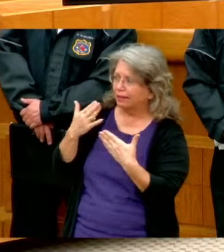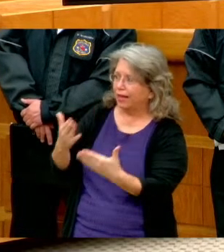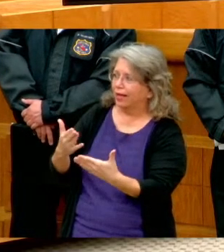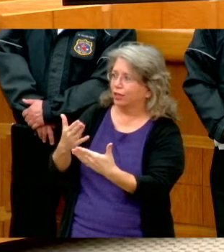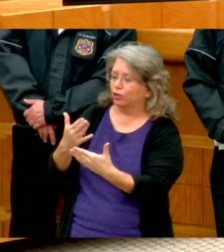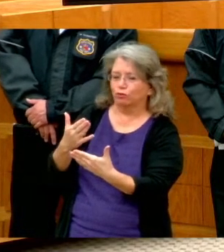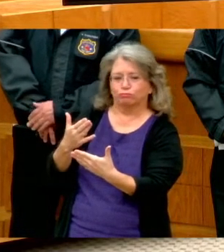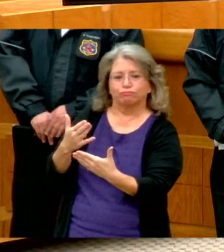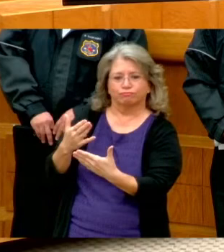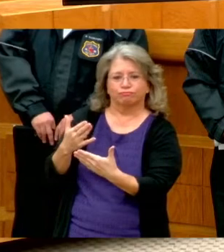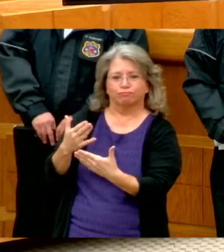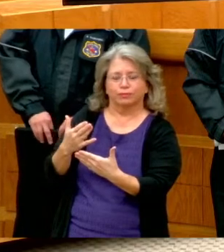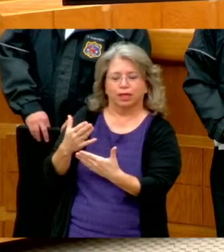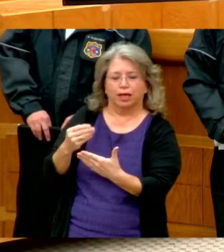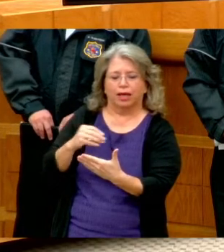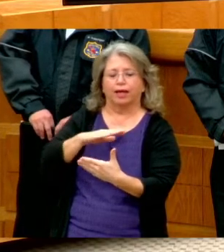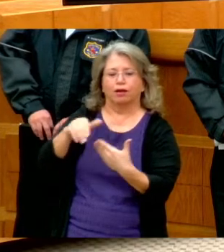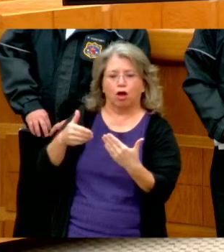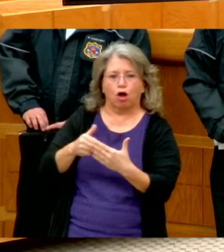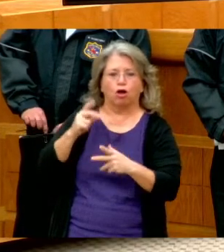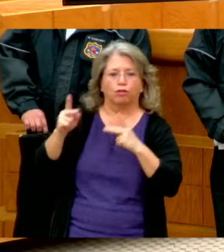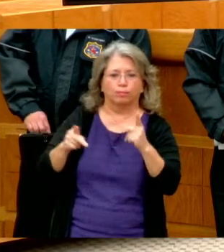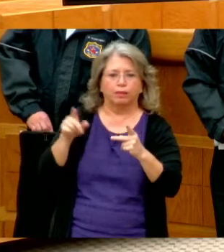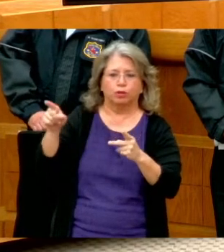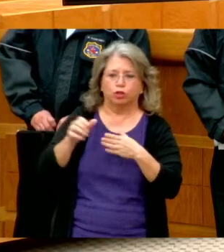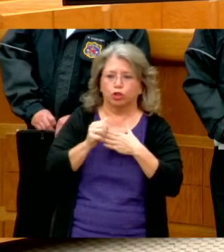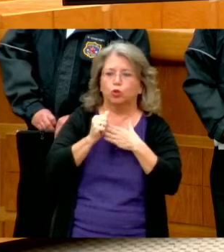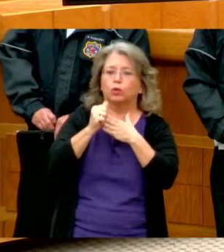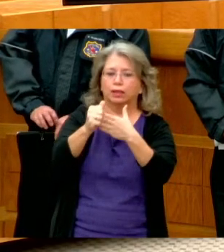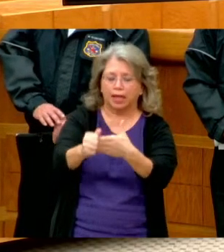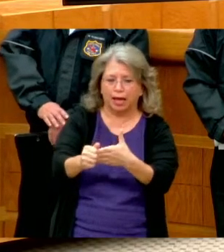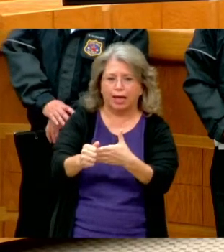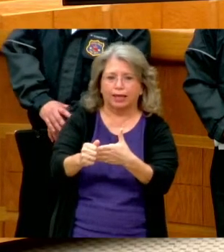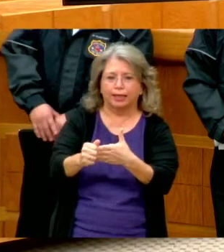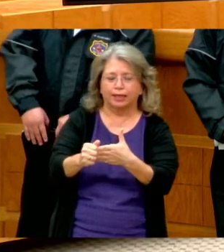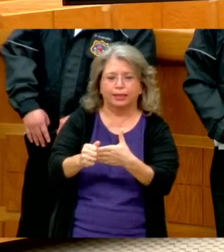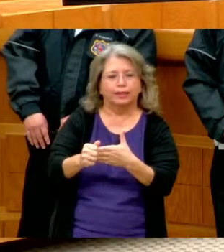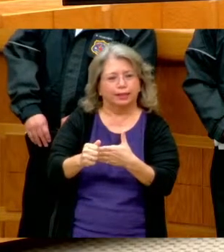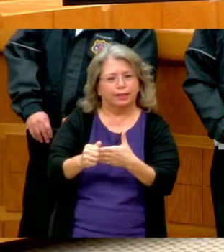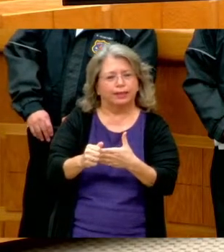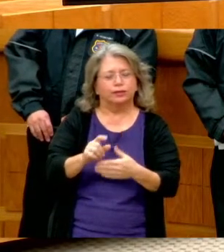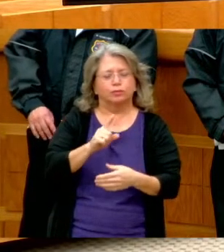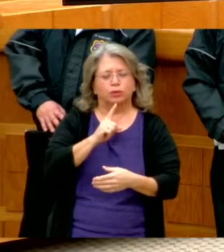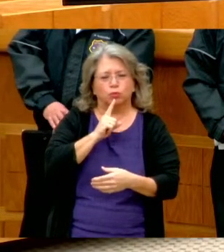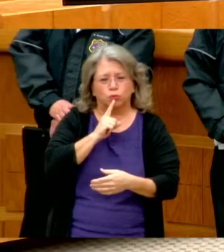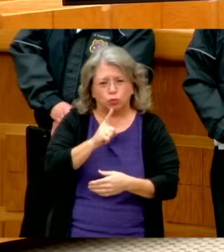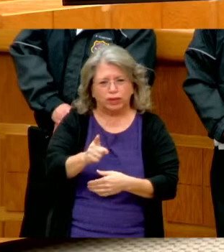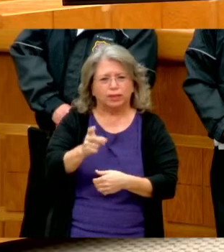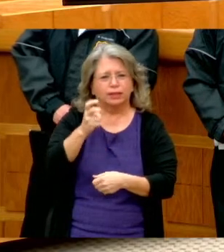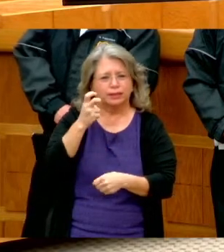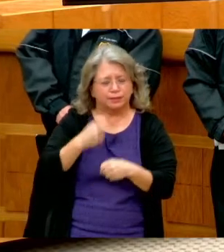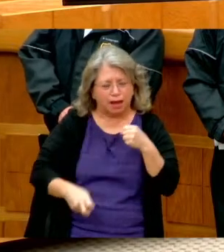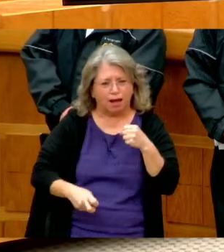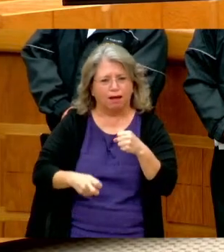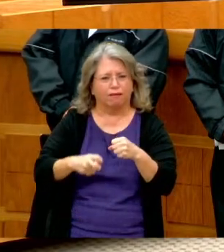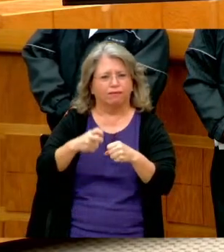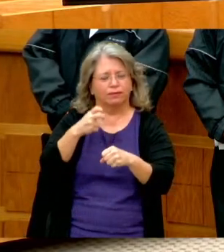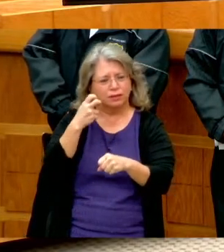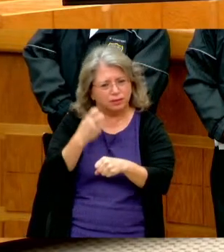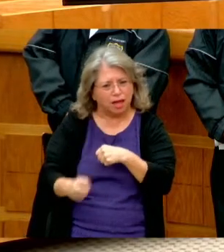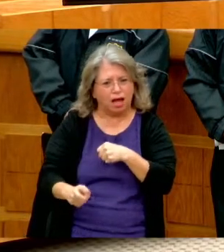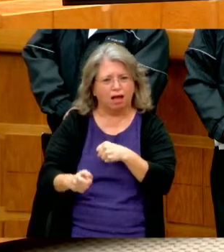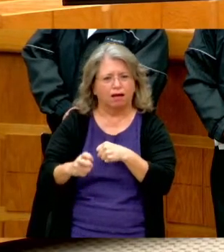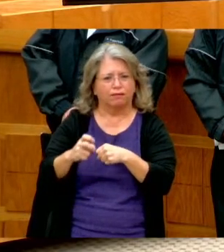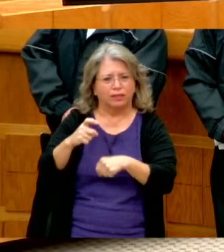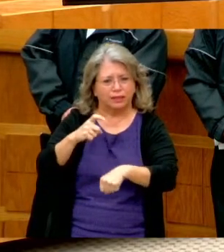and all the people that you led. It has been a really tough time. And you